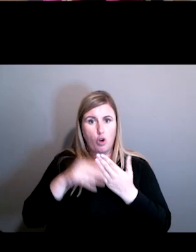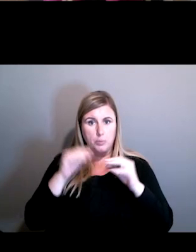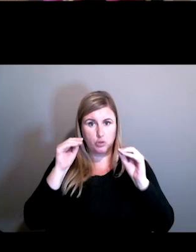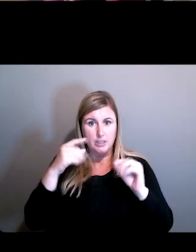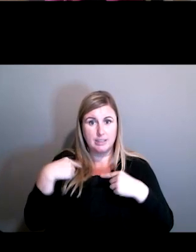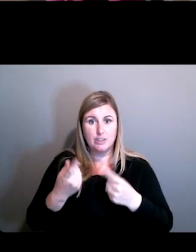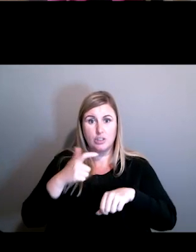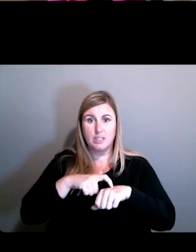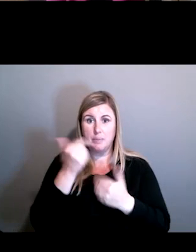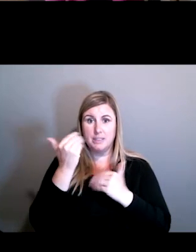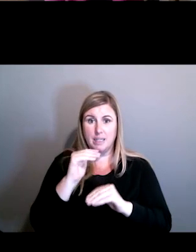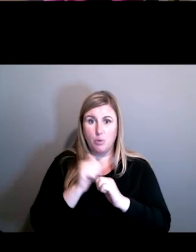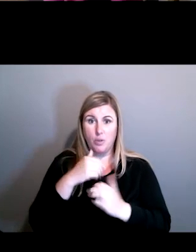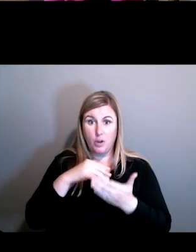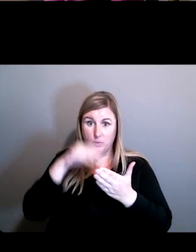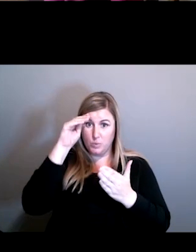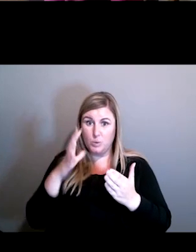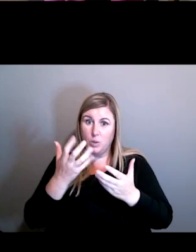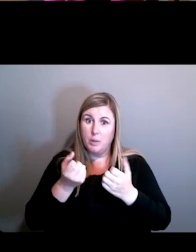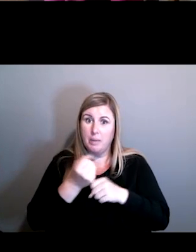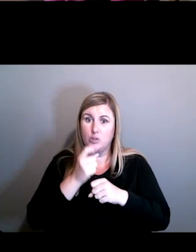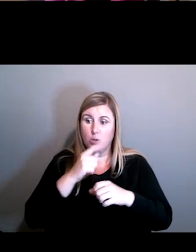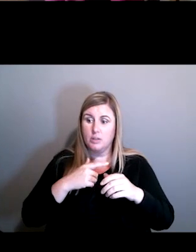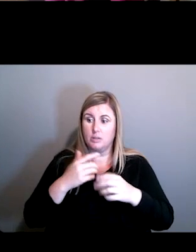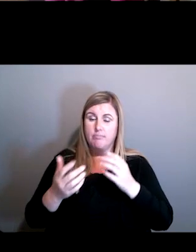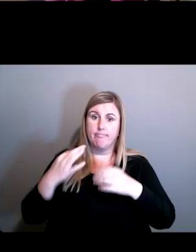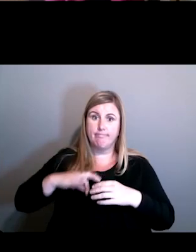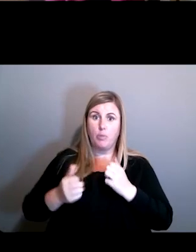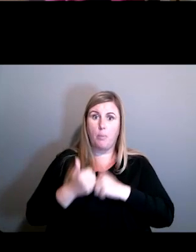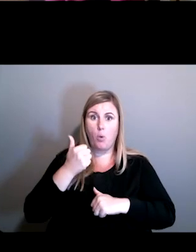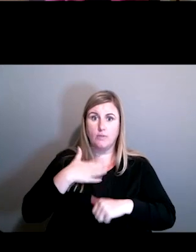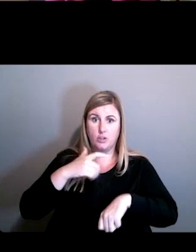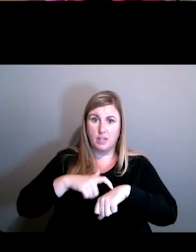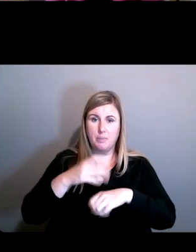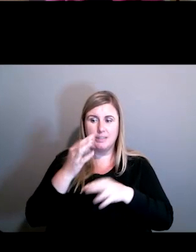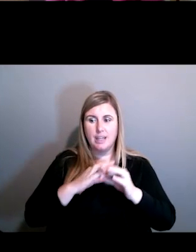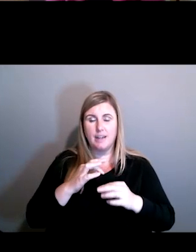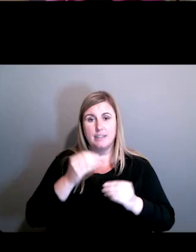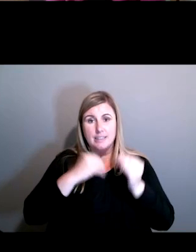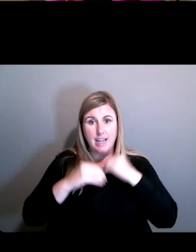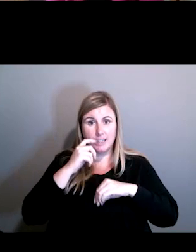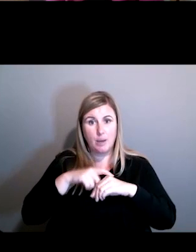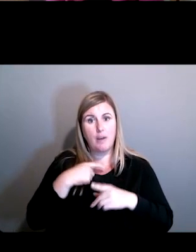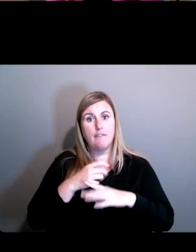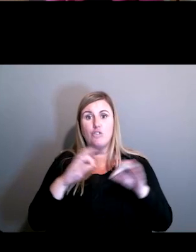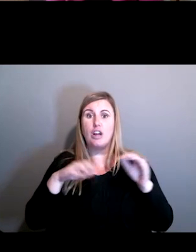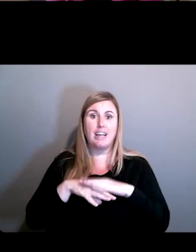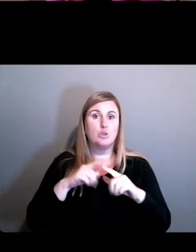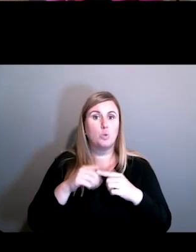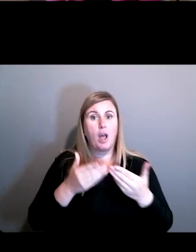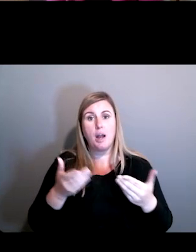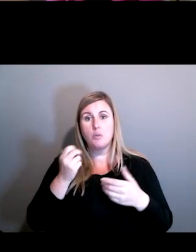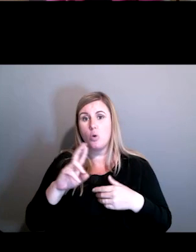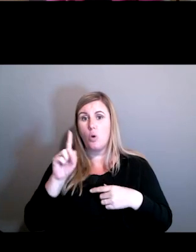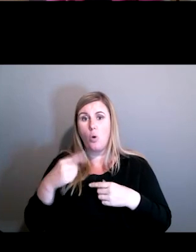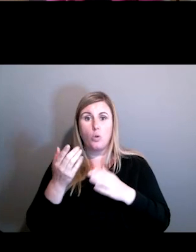time is so limited with our students, we want to make the most of our time. So instead of doing a snack time where students get free access to items or only request